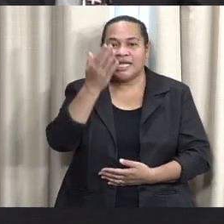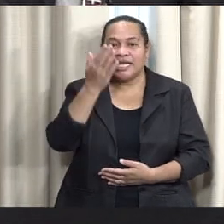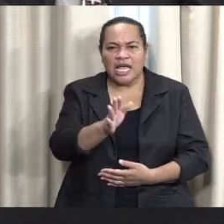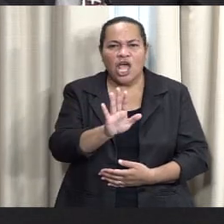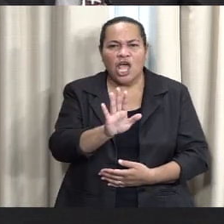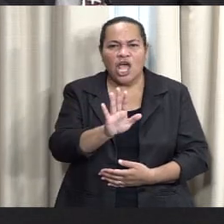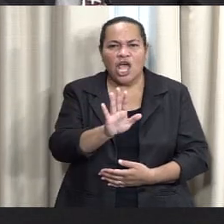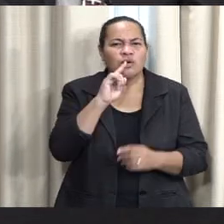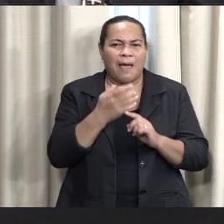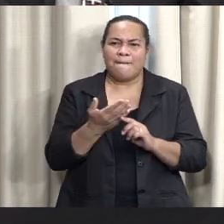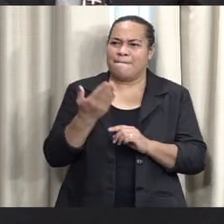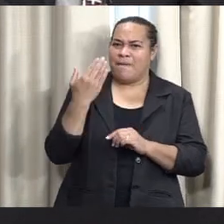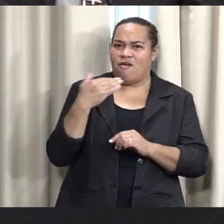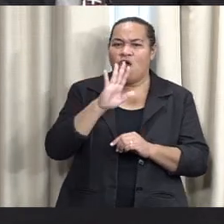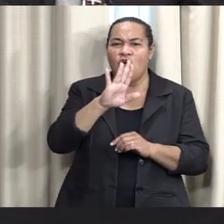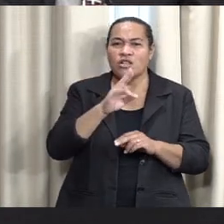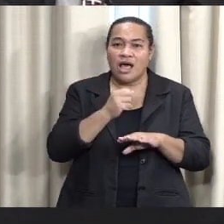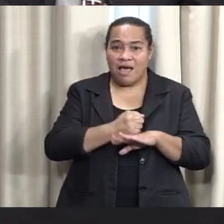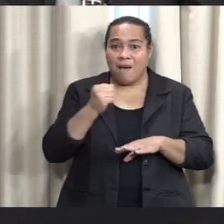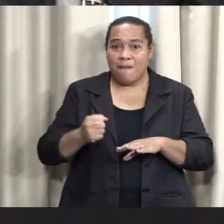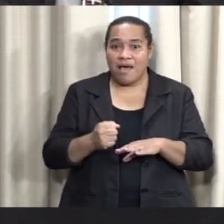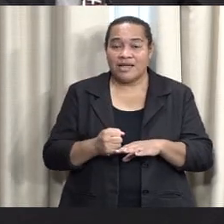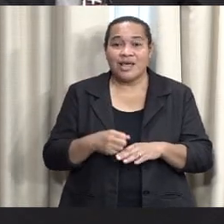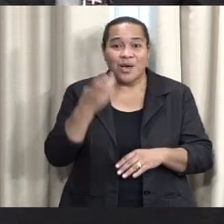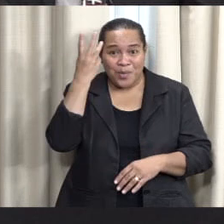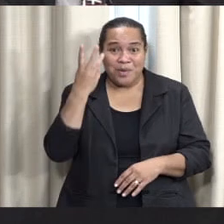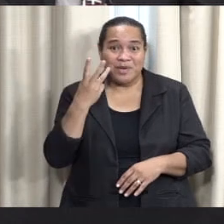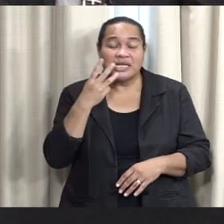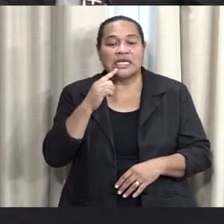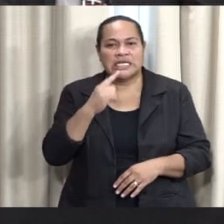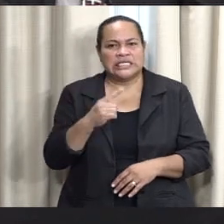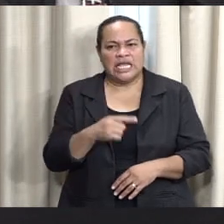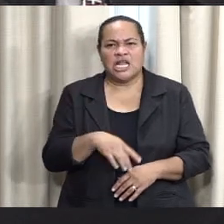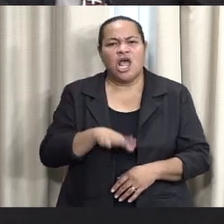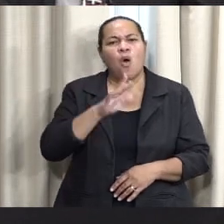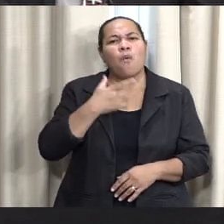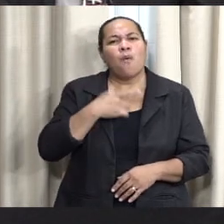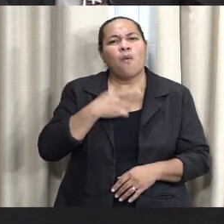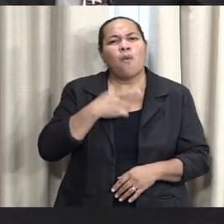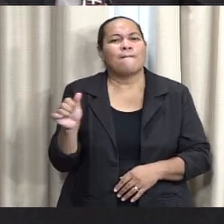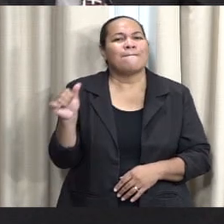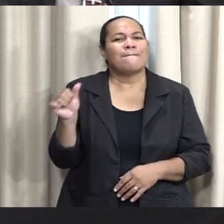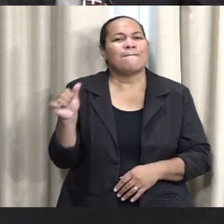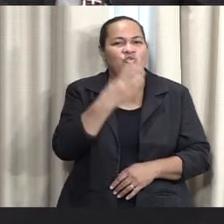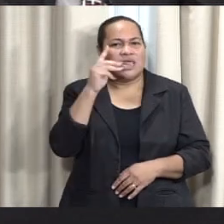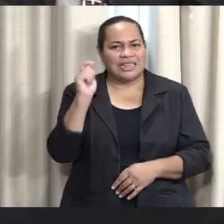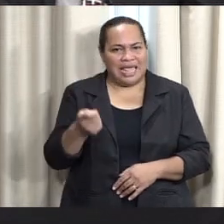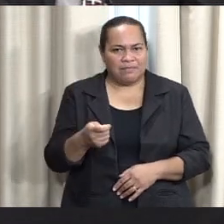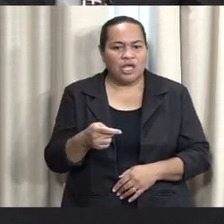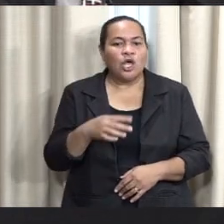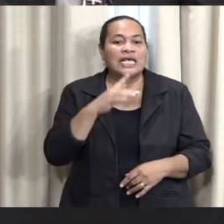your predecessor labeled going back to 3 terms as regressive and taking